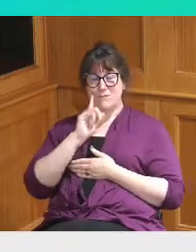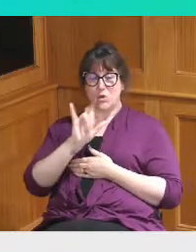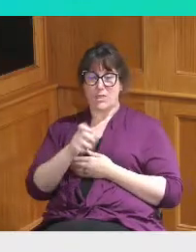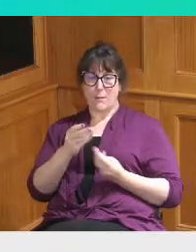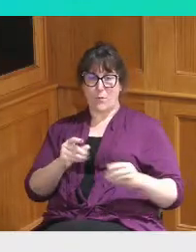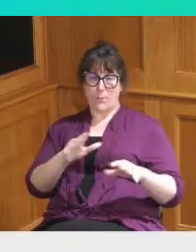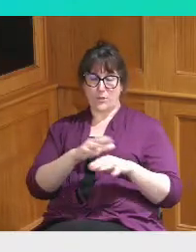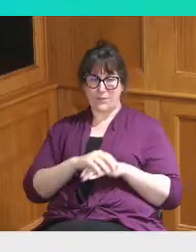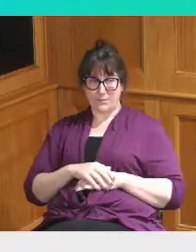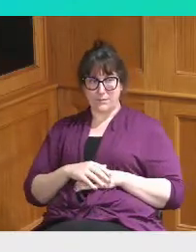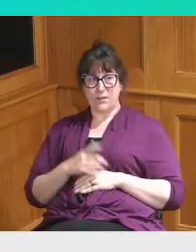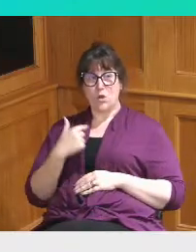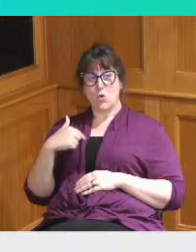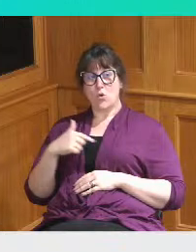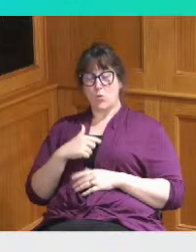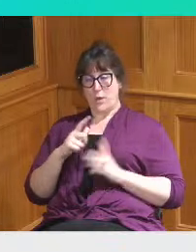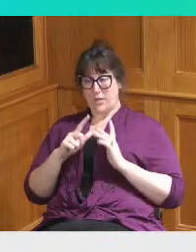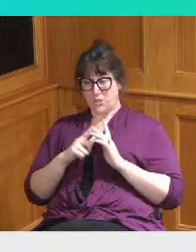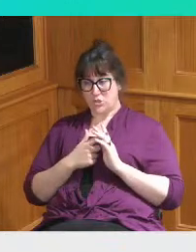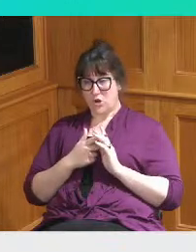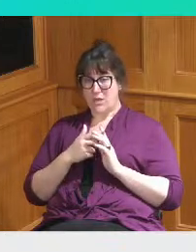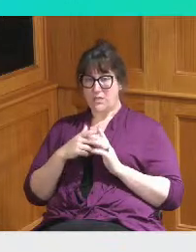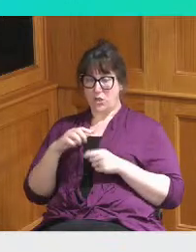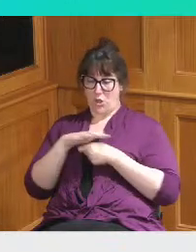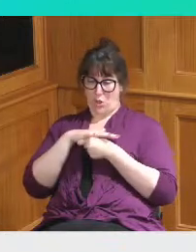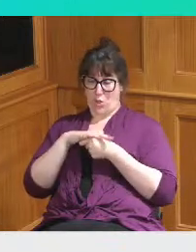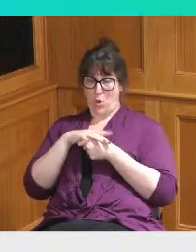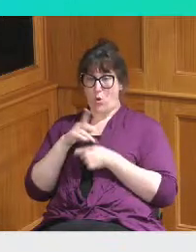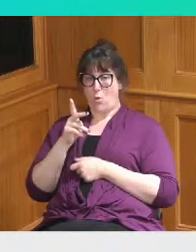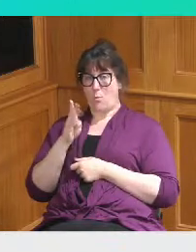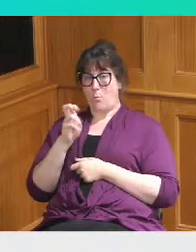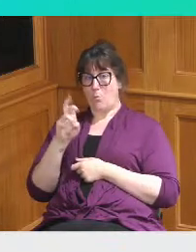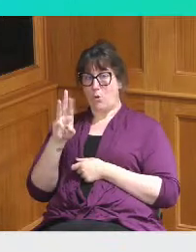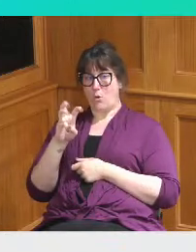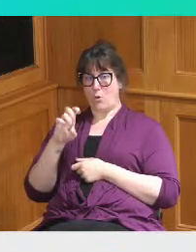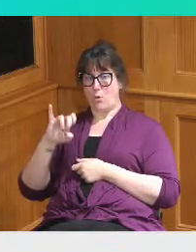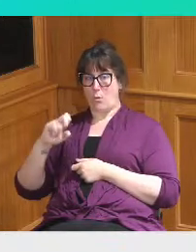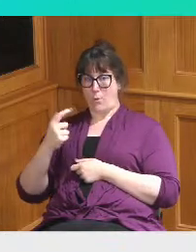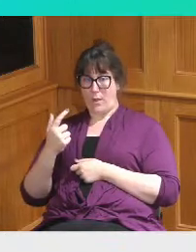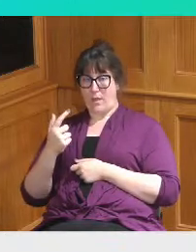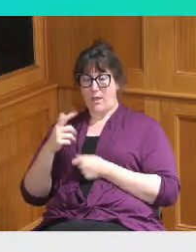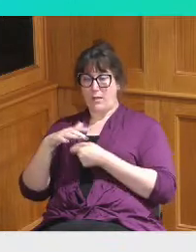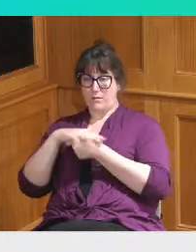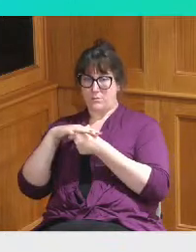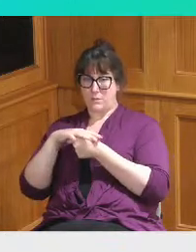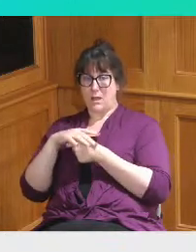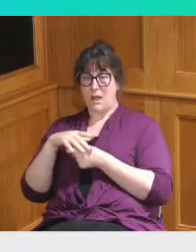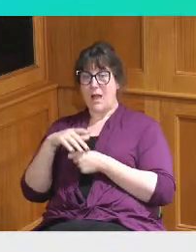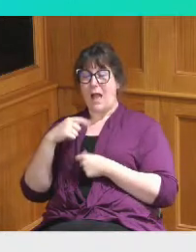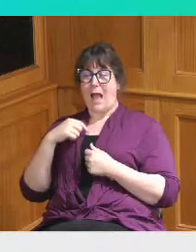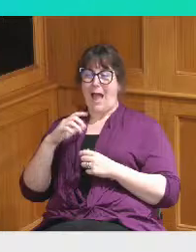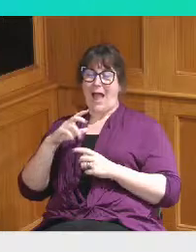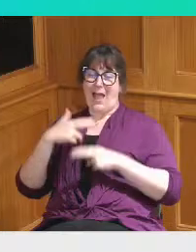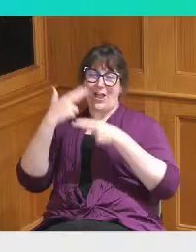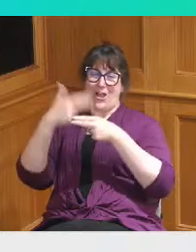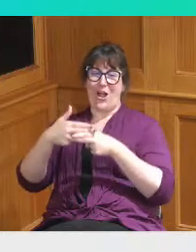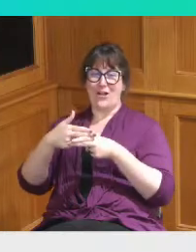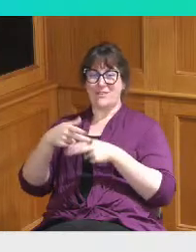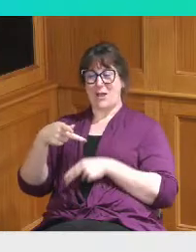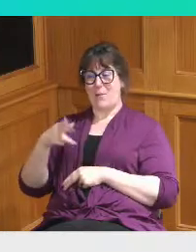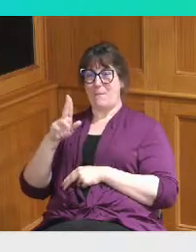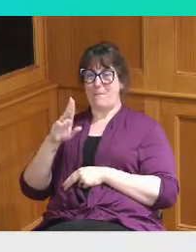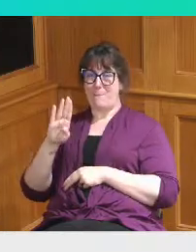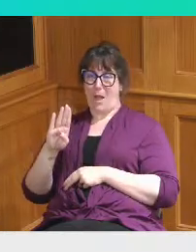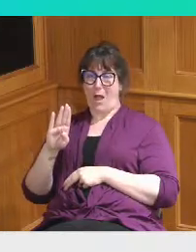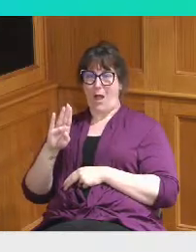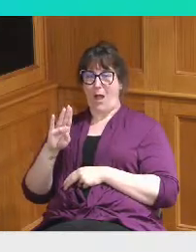We began a campaign of outreach to the local brewing community, which I would kind of call a sort of economic development pub crawl, which involved me sort of